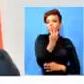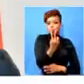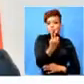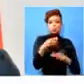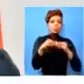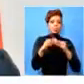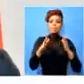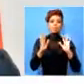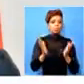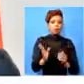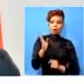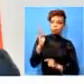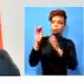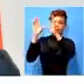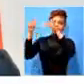total.